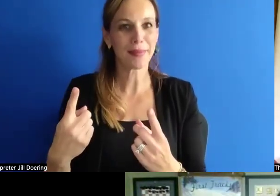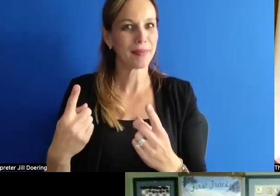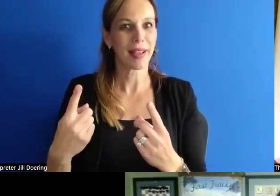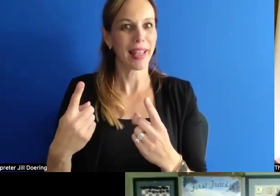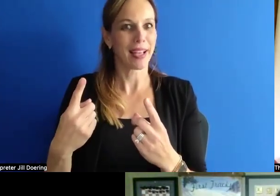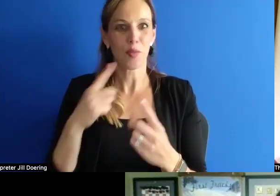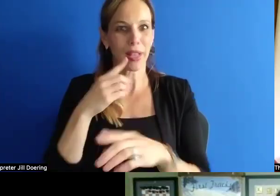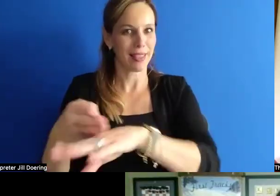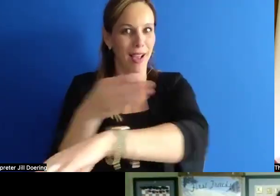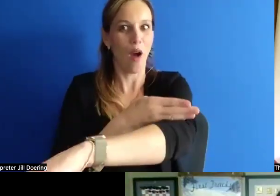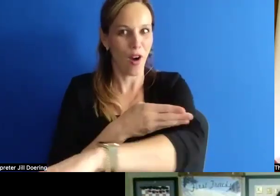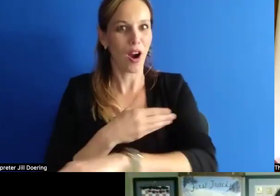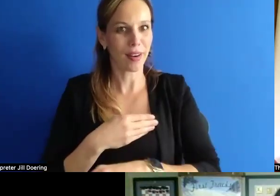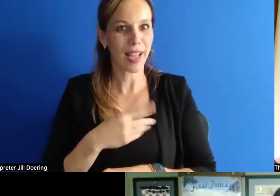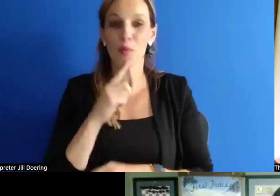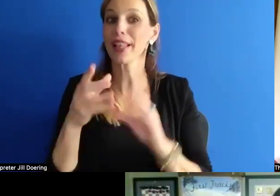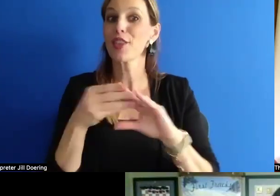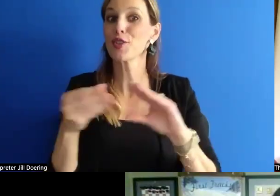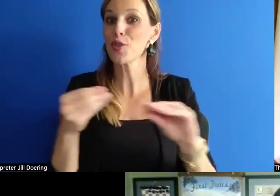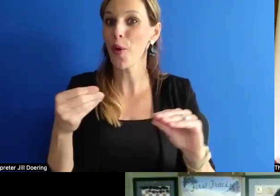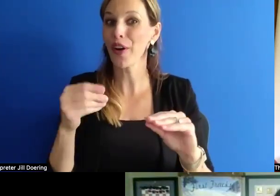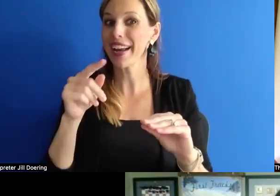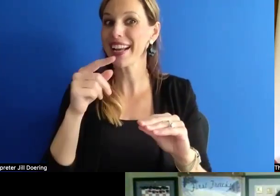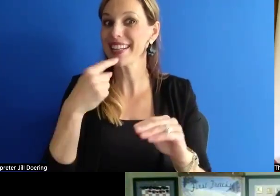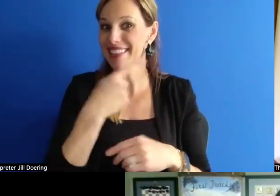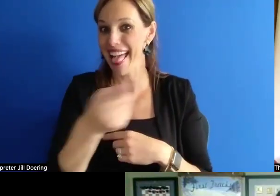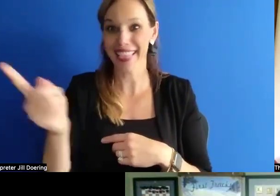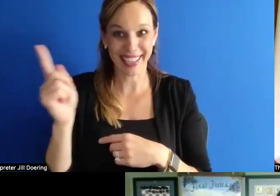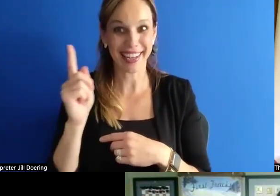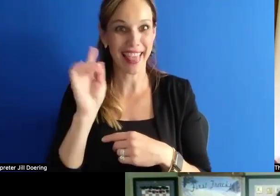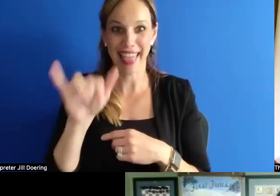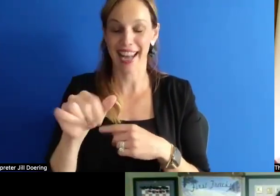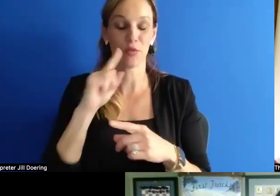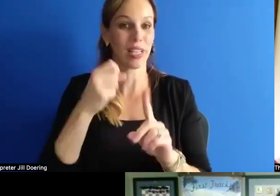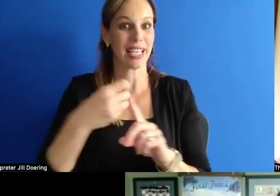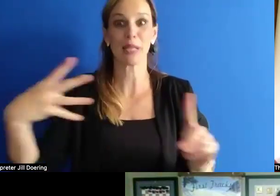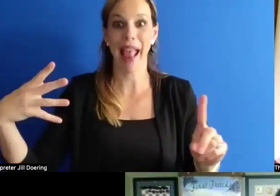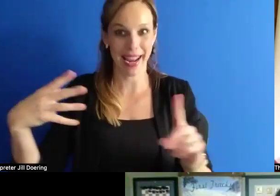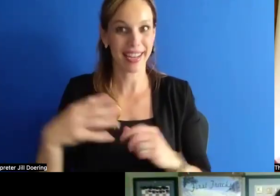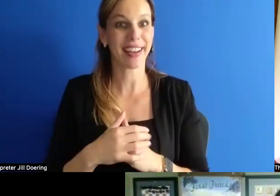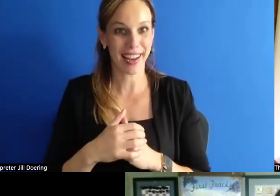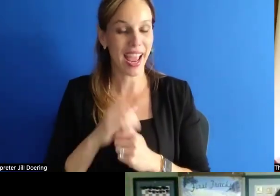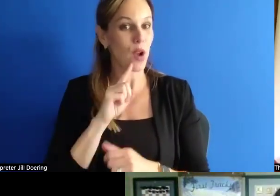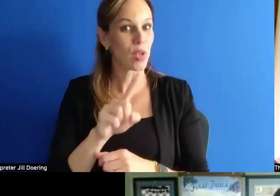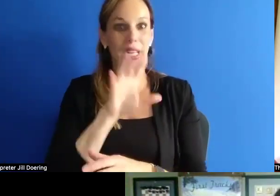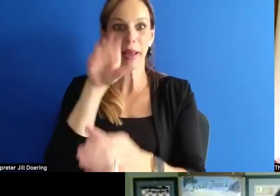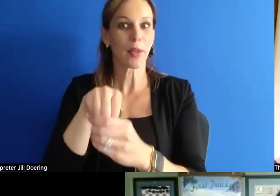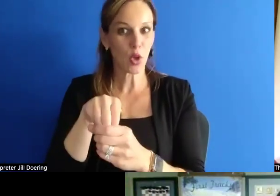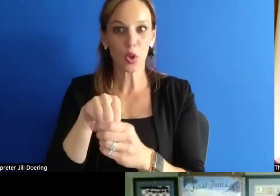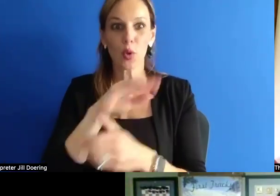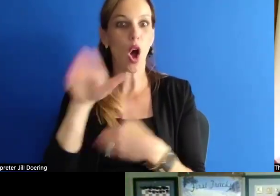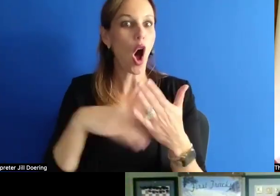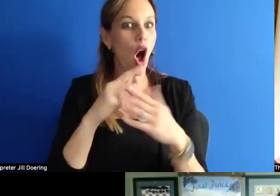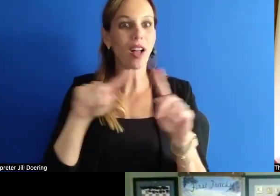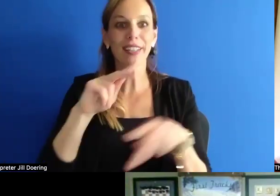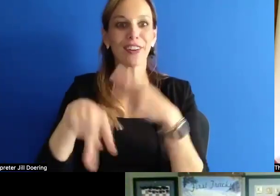just the storytelling has really expanded, and being able to include all different forms of